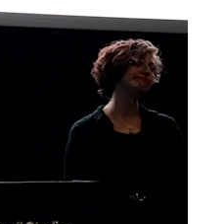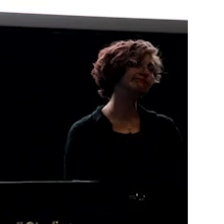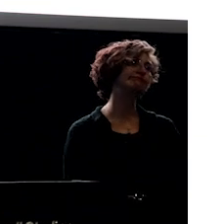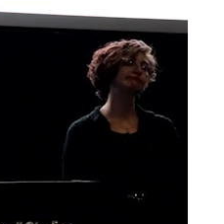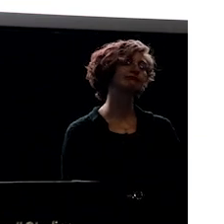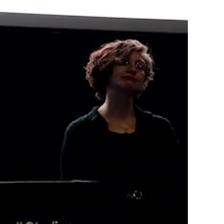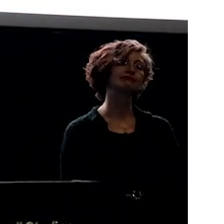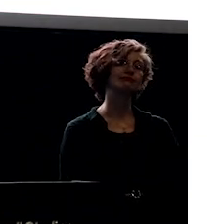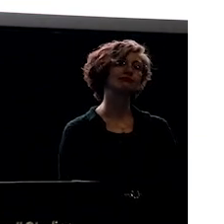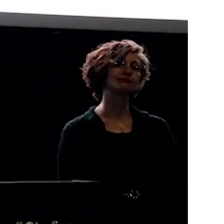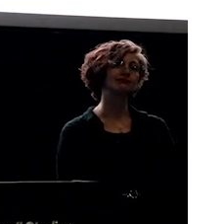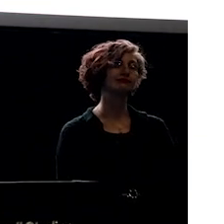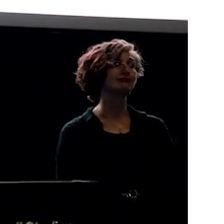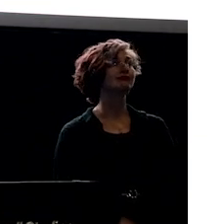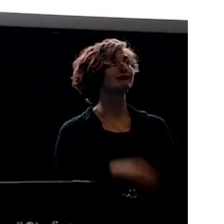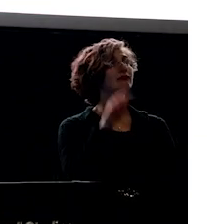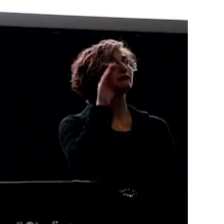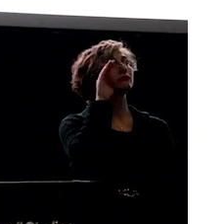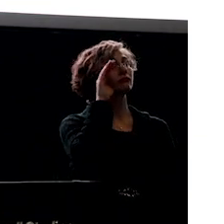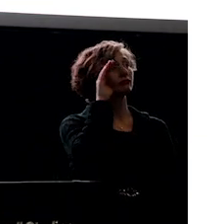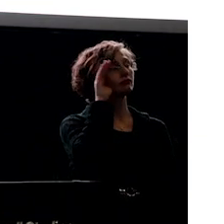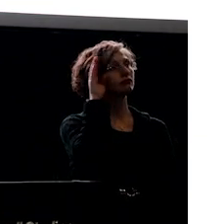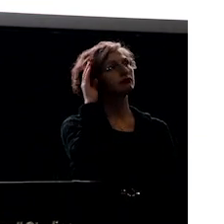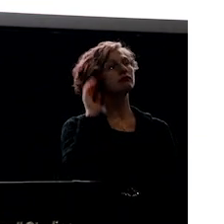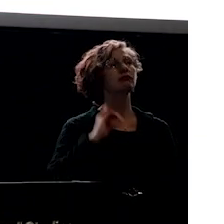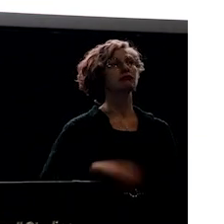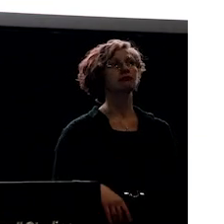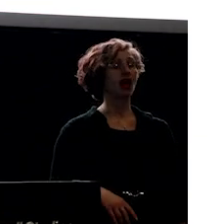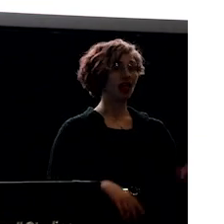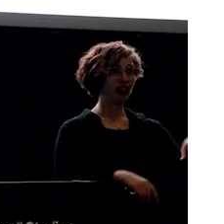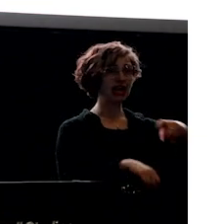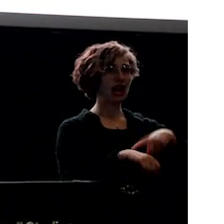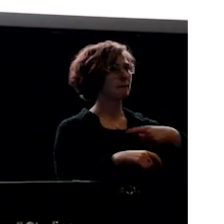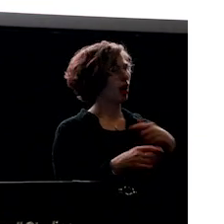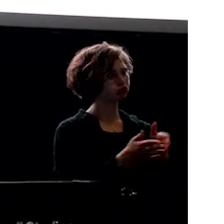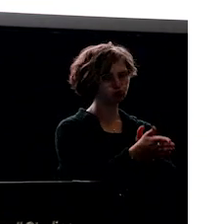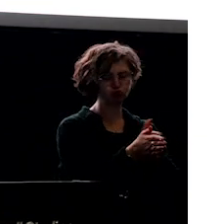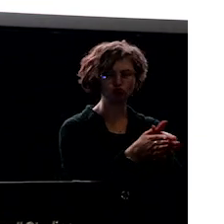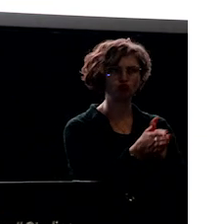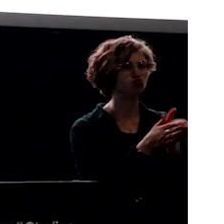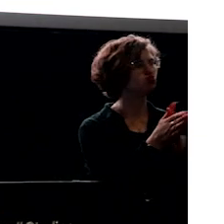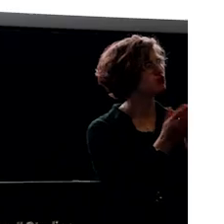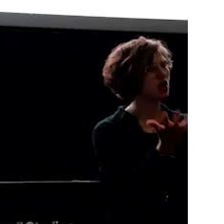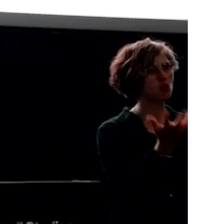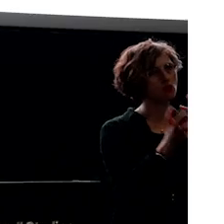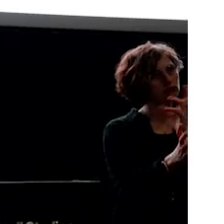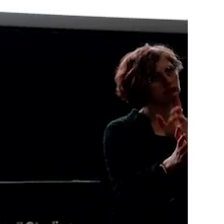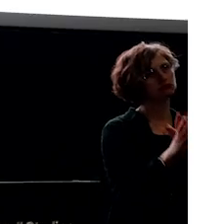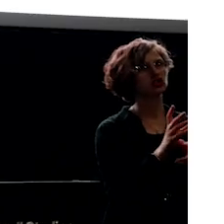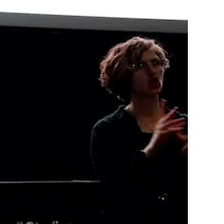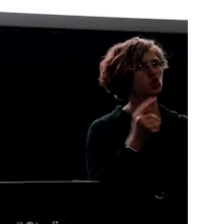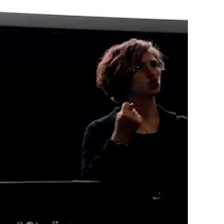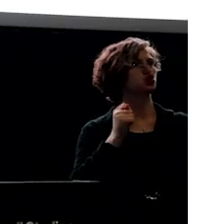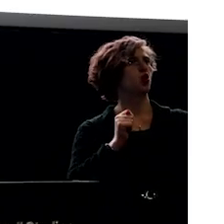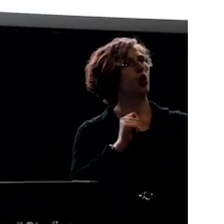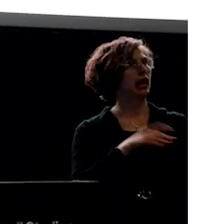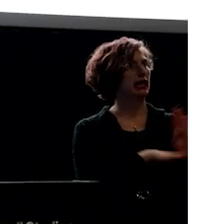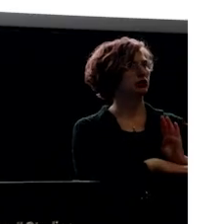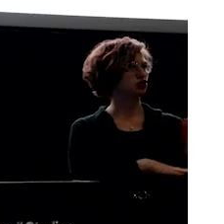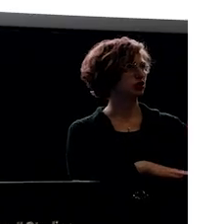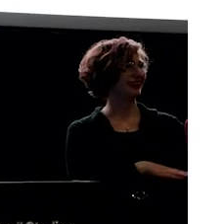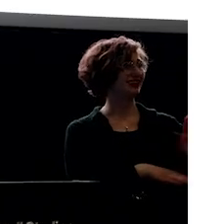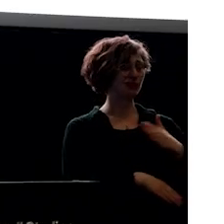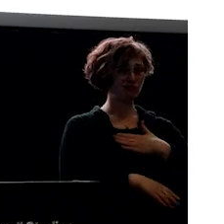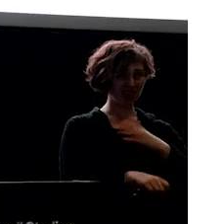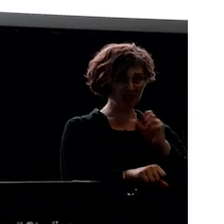And I was very motivated to get into toy industry, and you can see my work just did